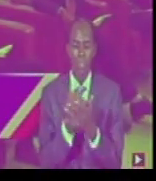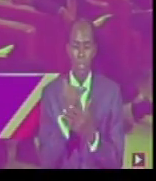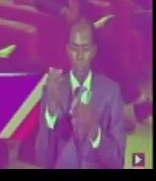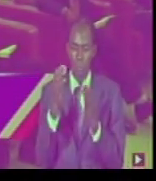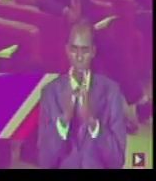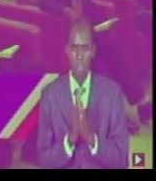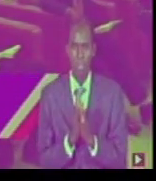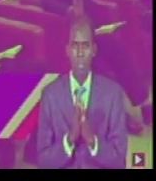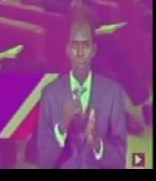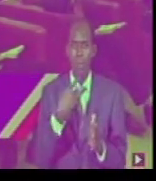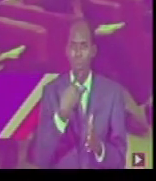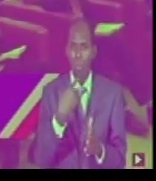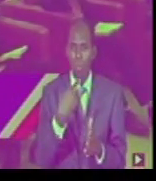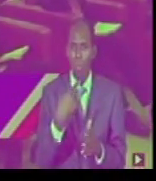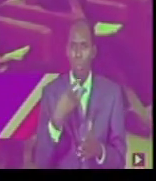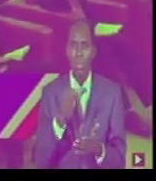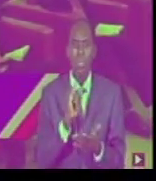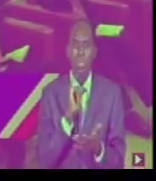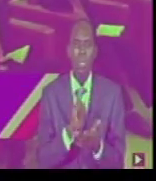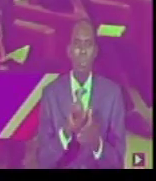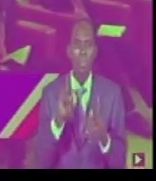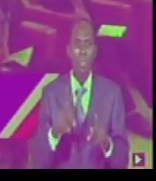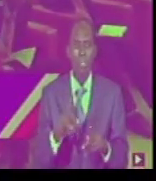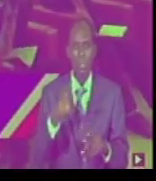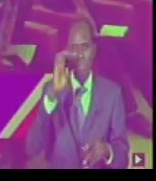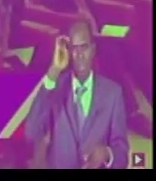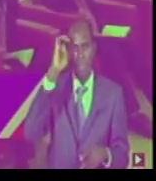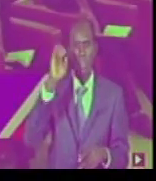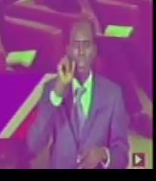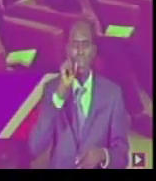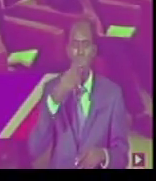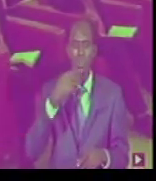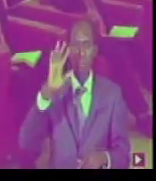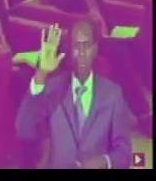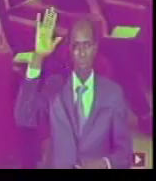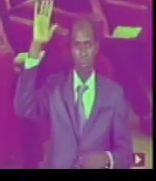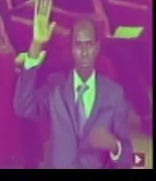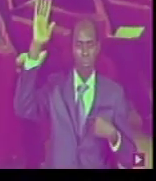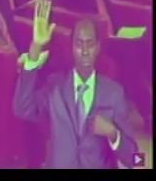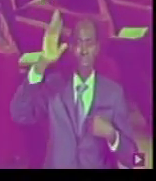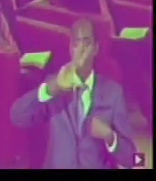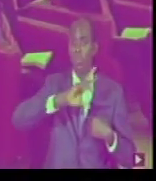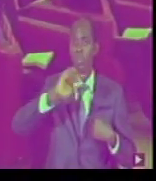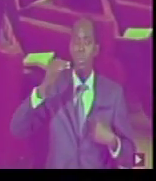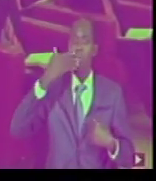What is he there? What is she there? No evil will touch you.